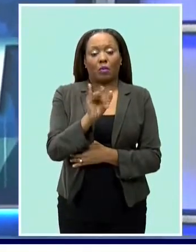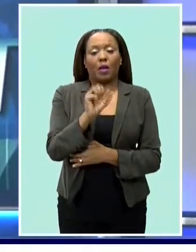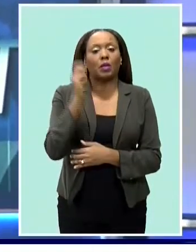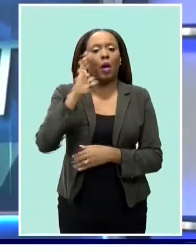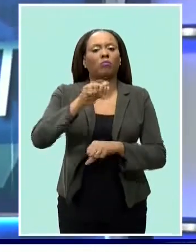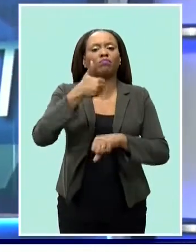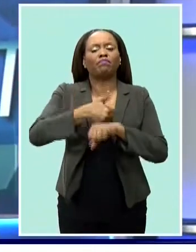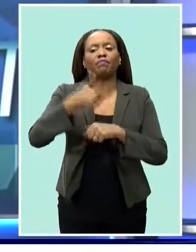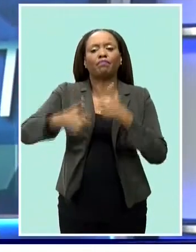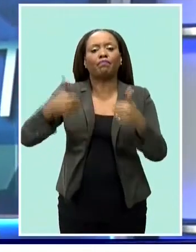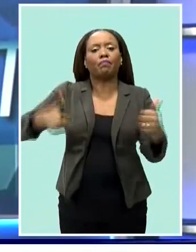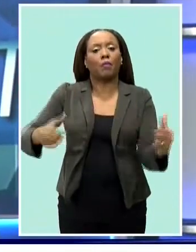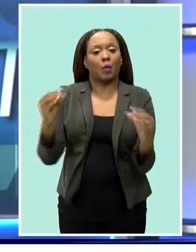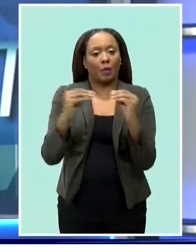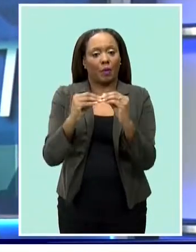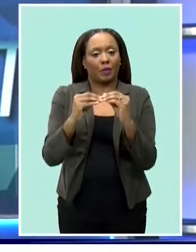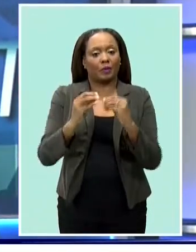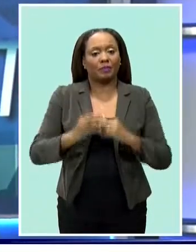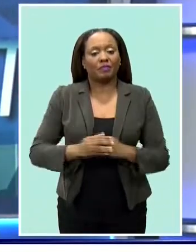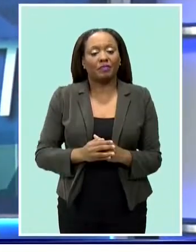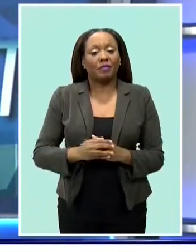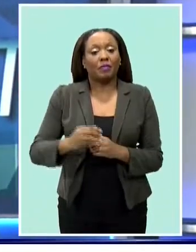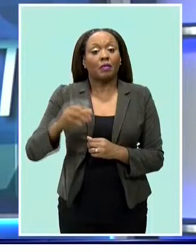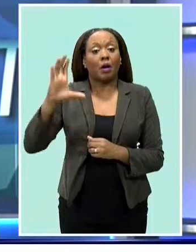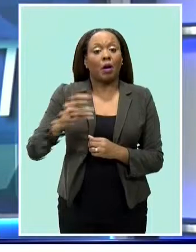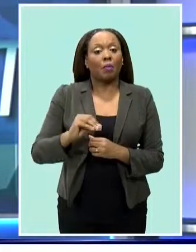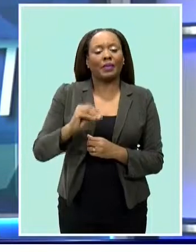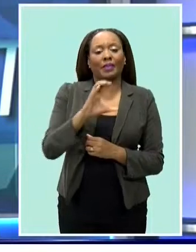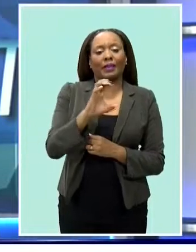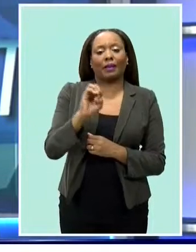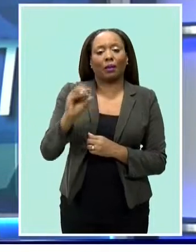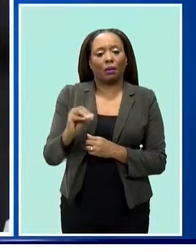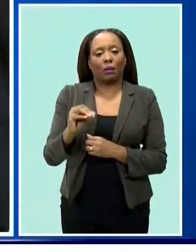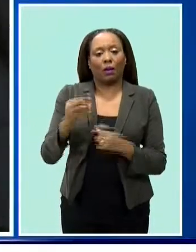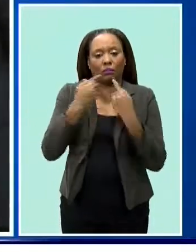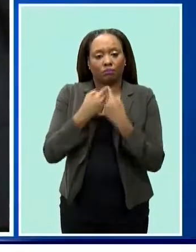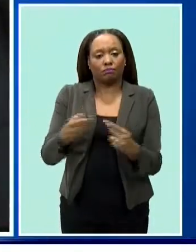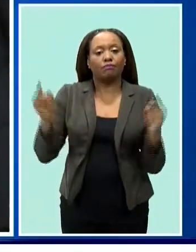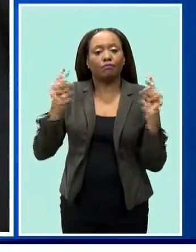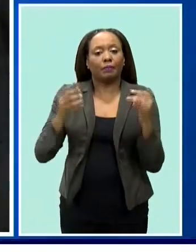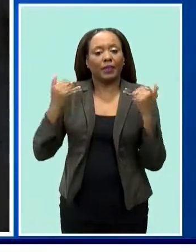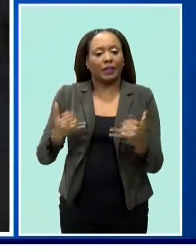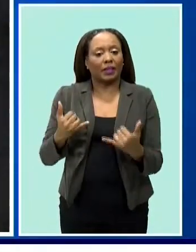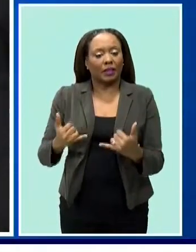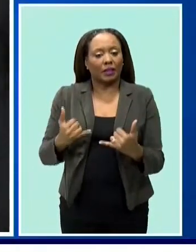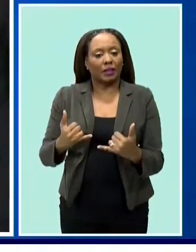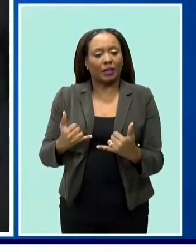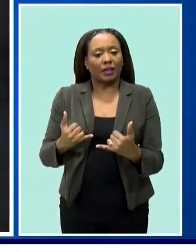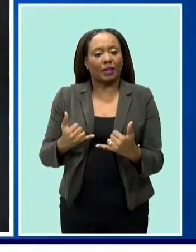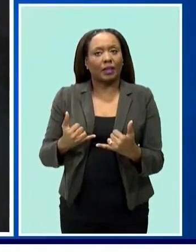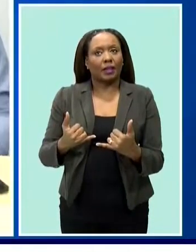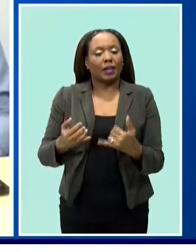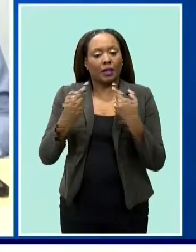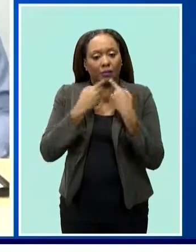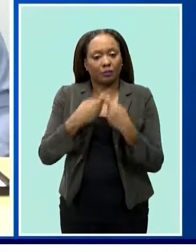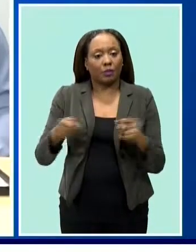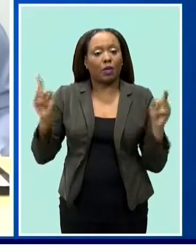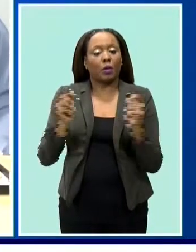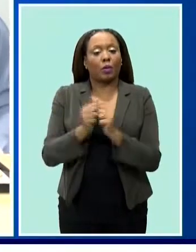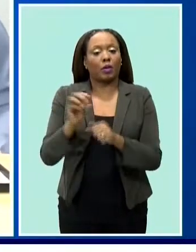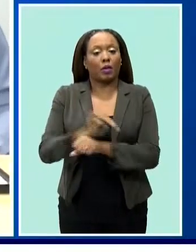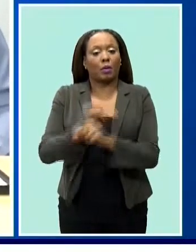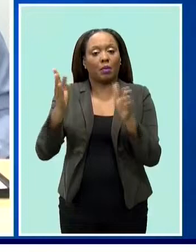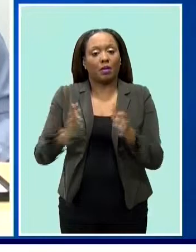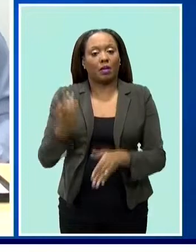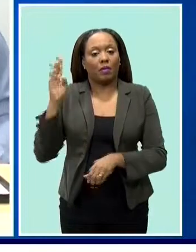its operations here. Word of this from the company's Chief Executive Officer for the Eastern Caribbean, Mauricio Nichols. He broke the news